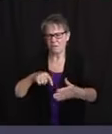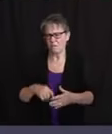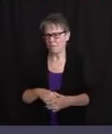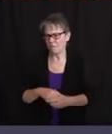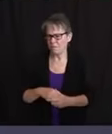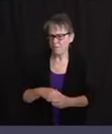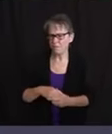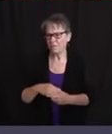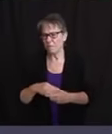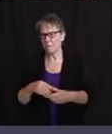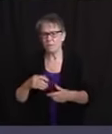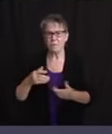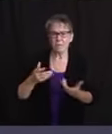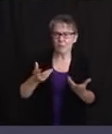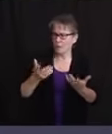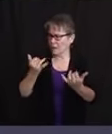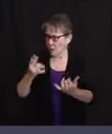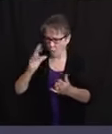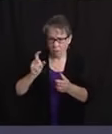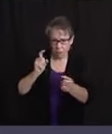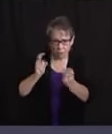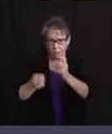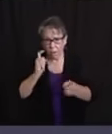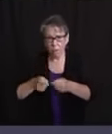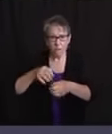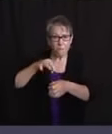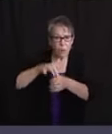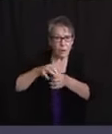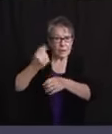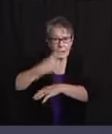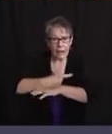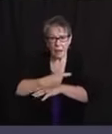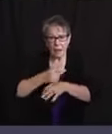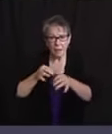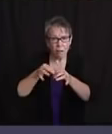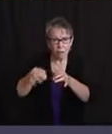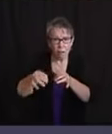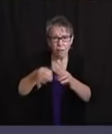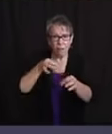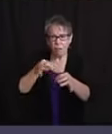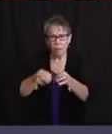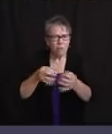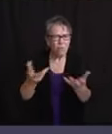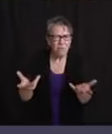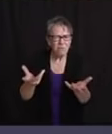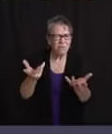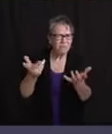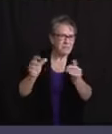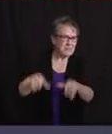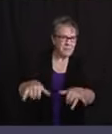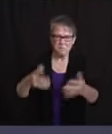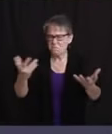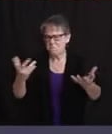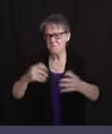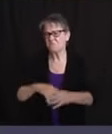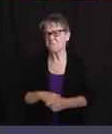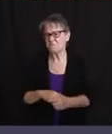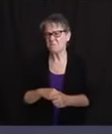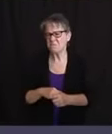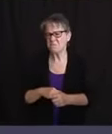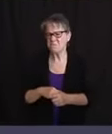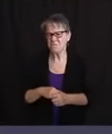that clerks didn't have them, the new ballot applications for unaffiliated voters and the like for the primary. I know that the clerks didn't have them yesterday,